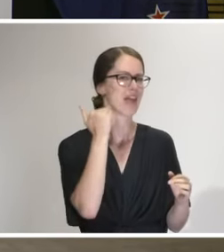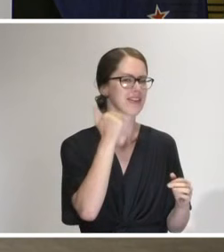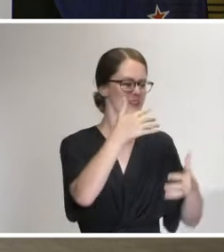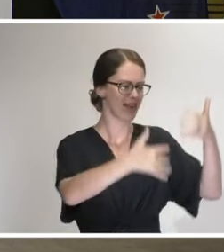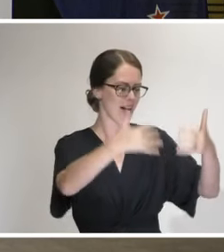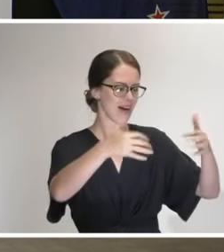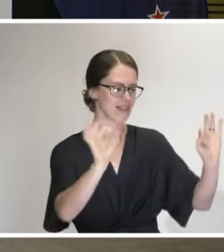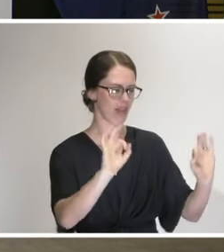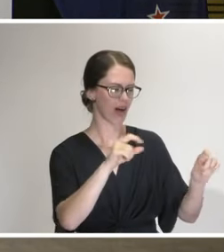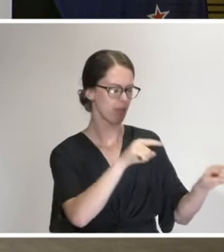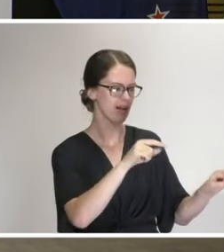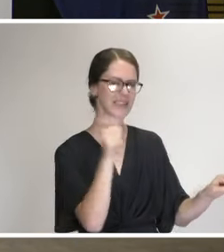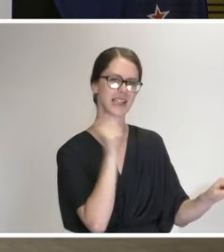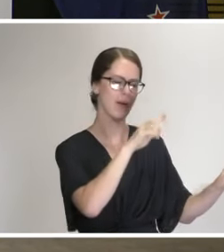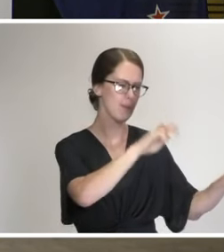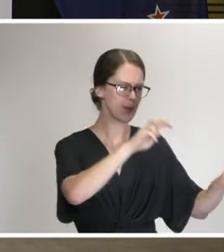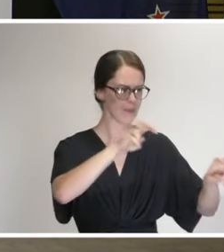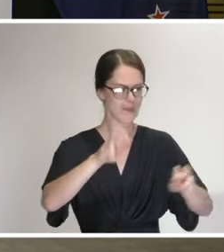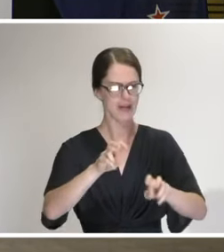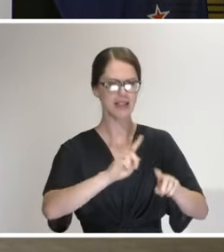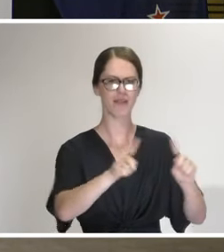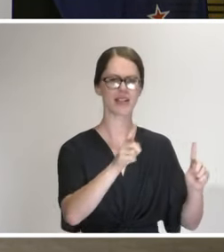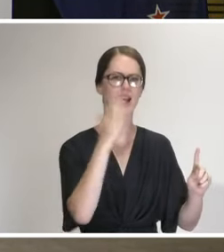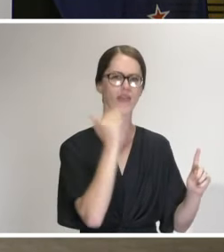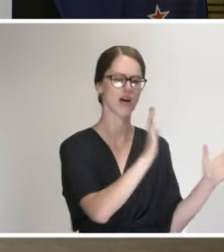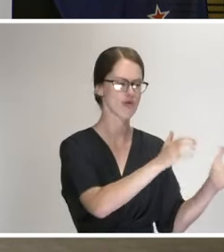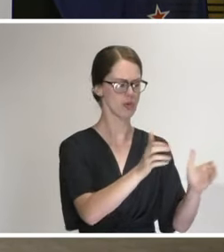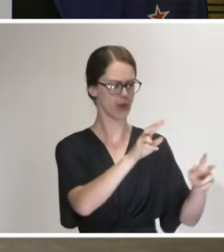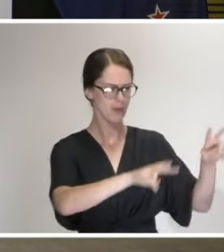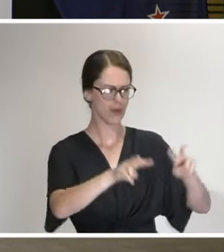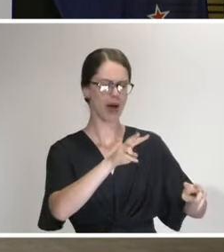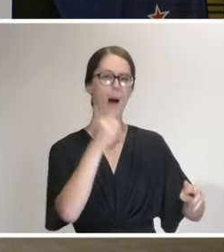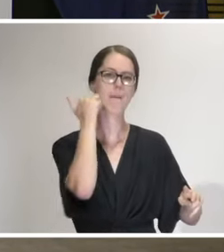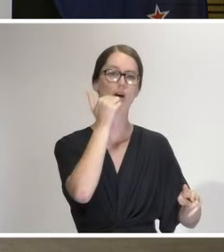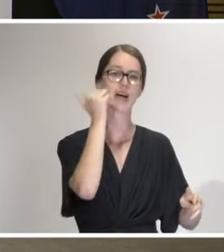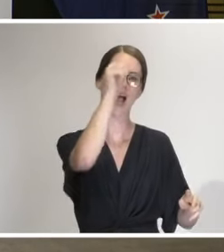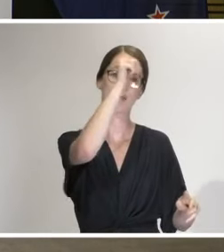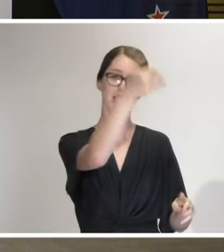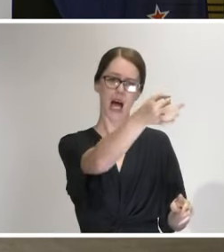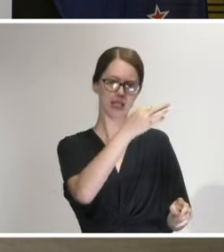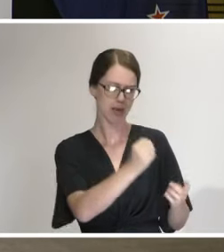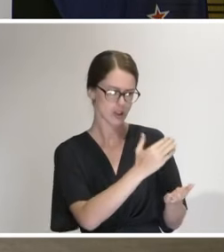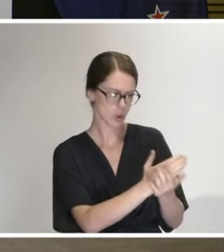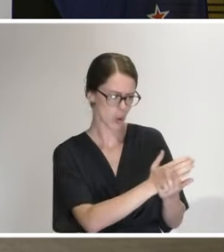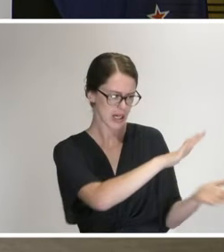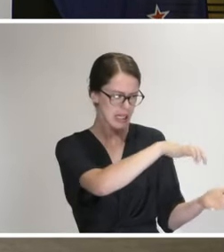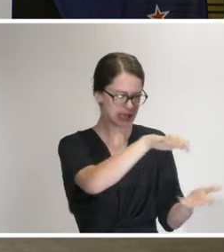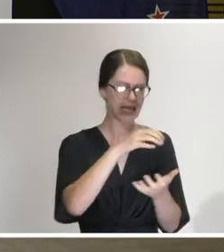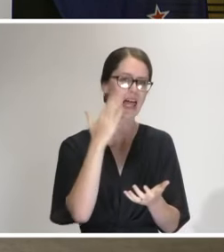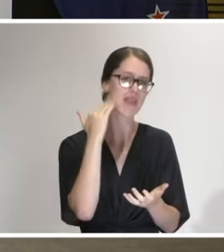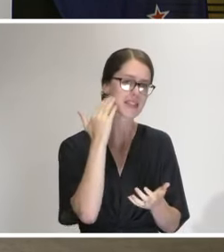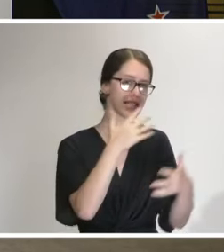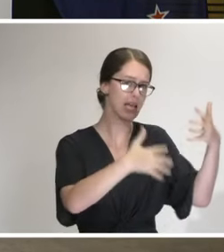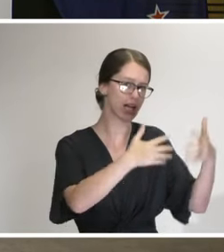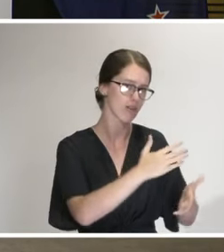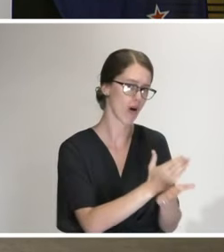were re-looking at all the ethnicity data, and we have had an approach from Māori academics to make sure that we are collecting ethnicity data